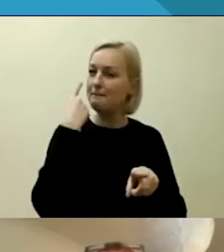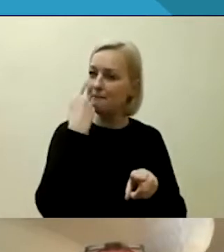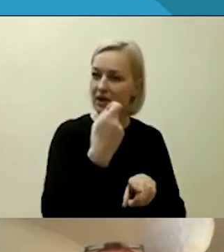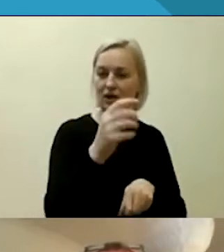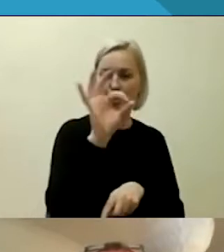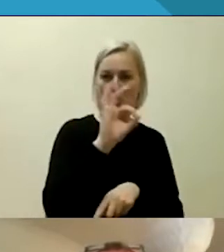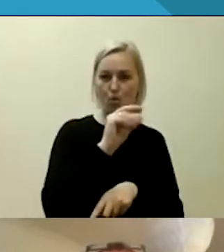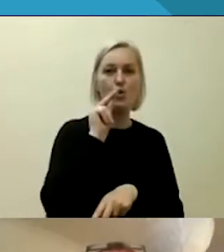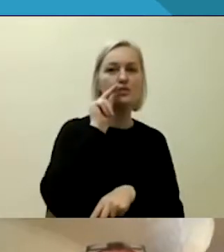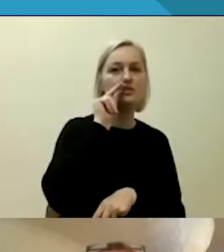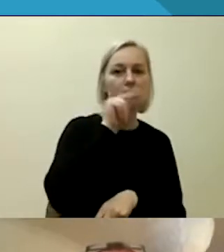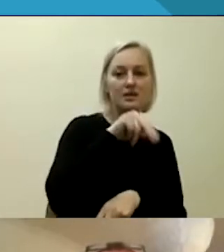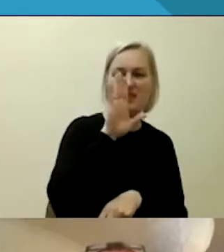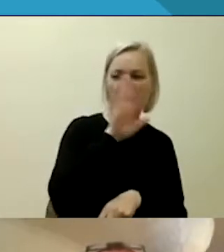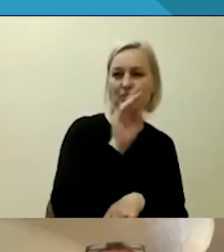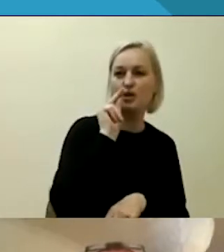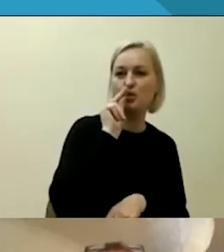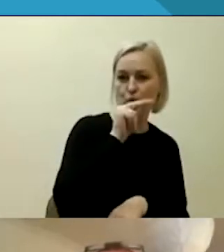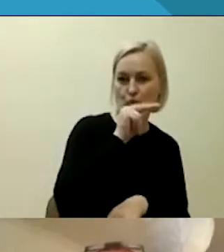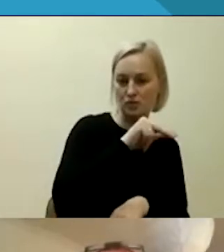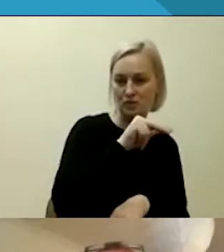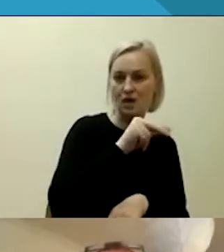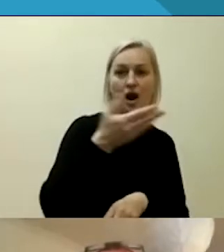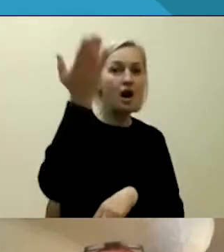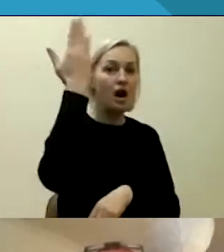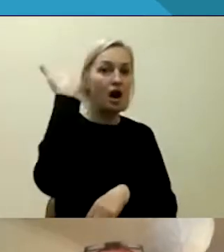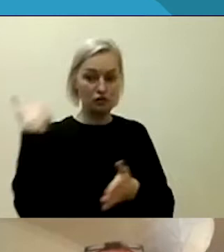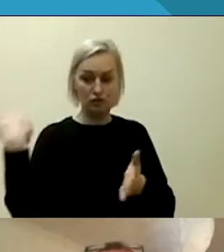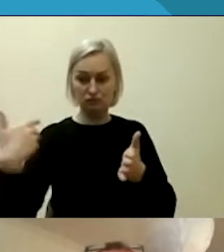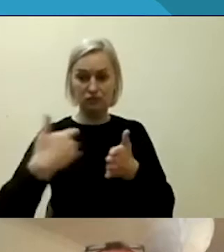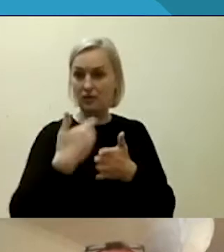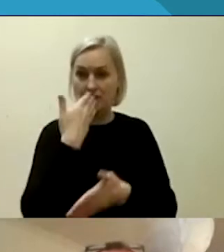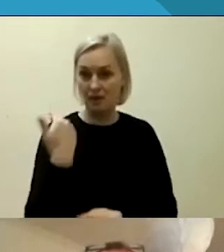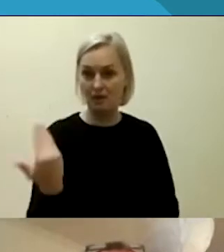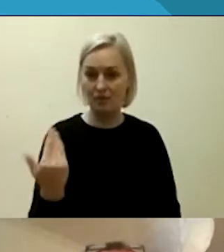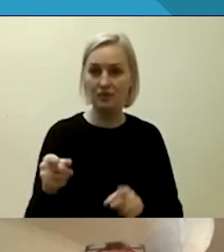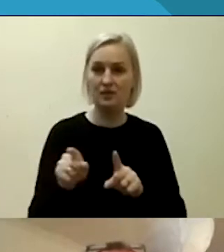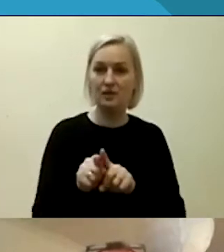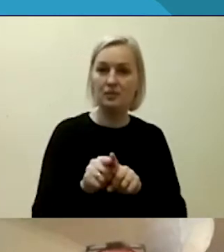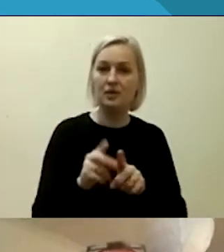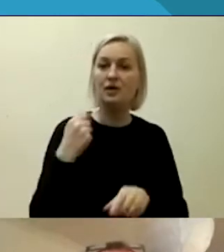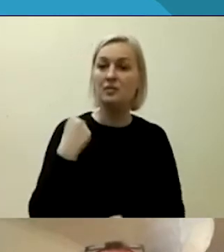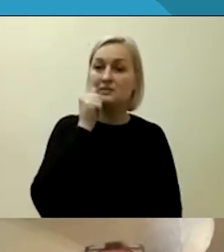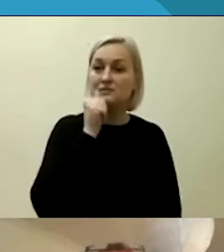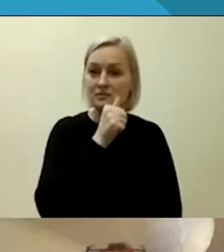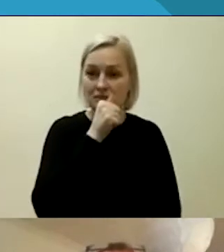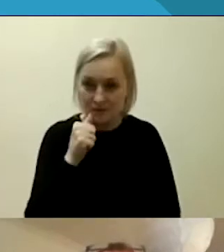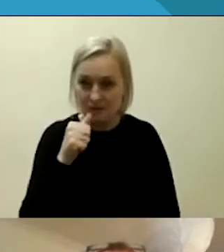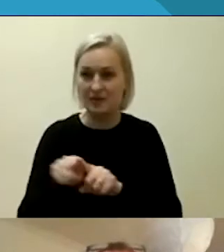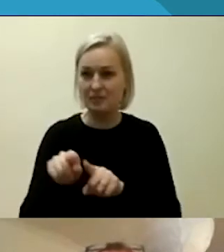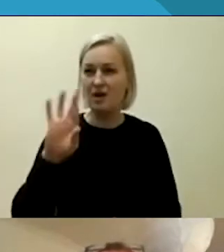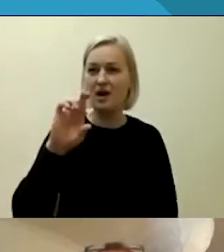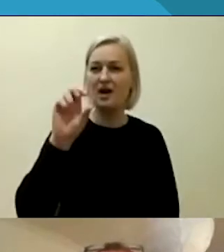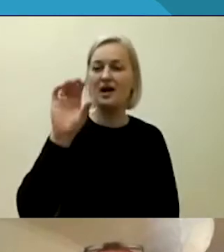and on what is called racism, and which leads to a racism denial in our institutions, in our